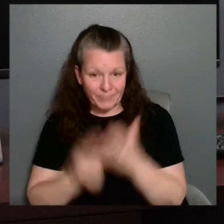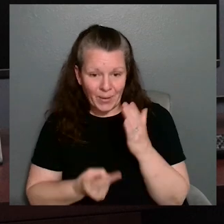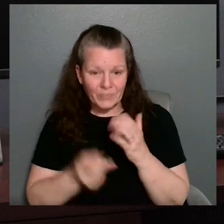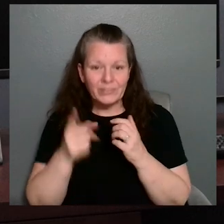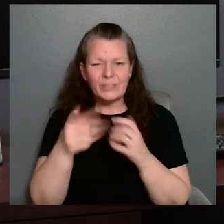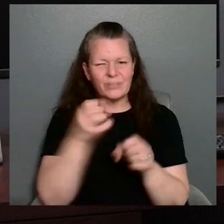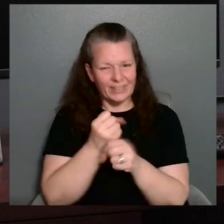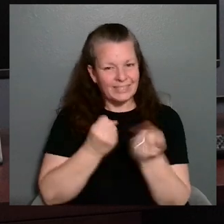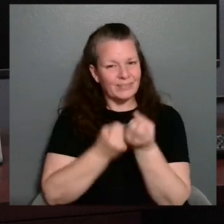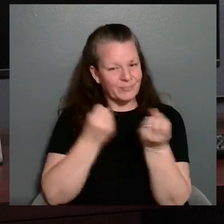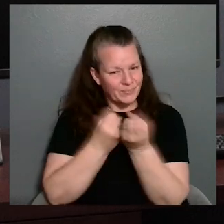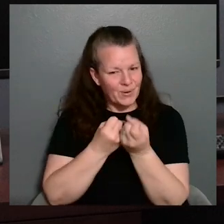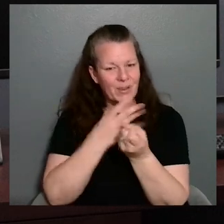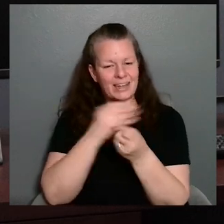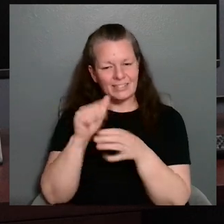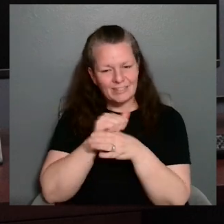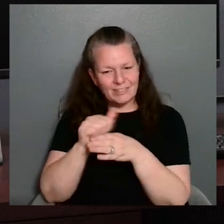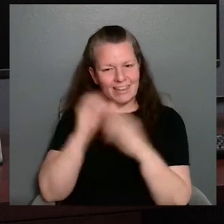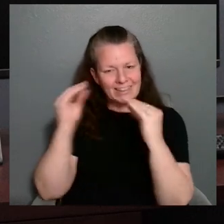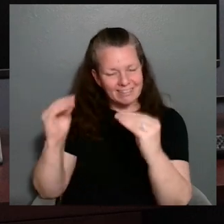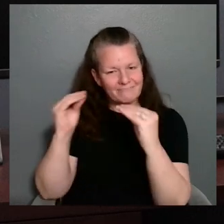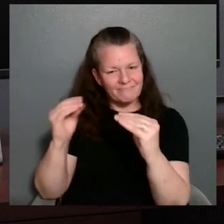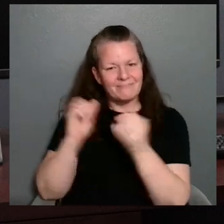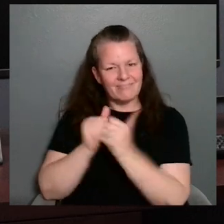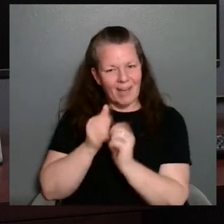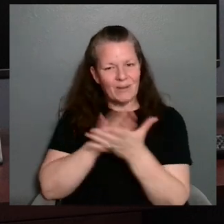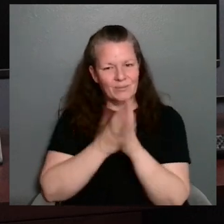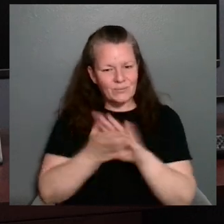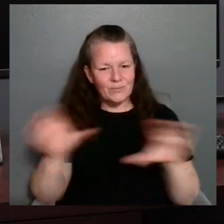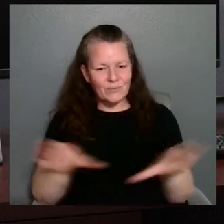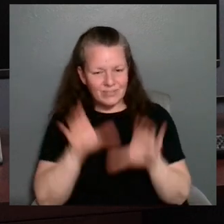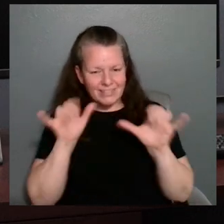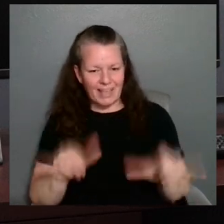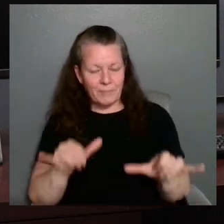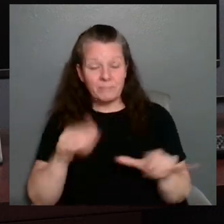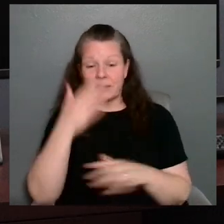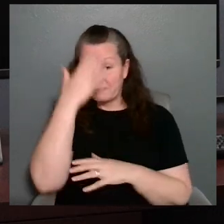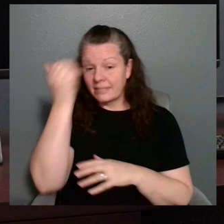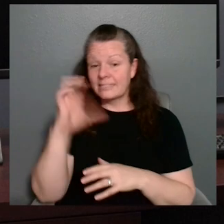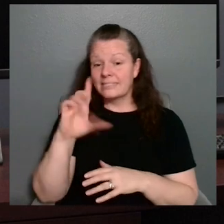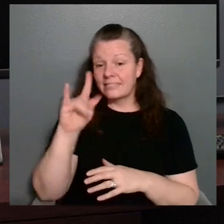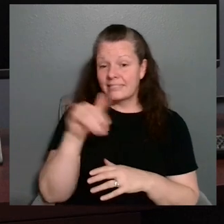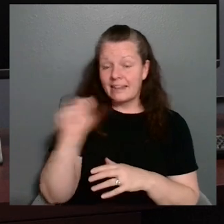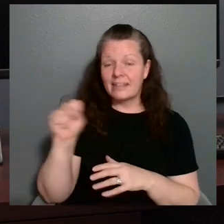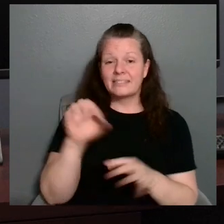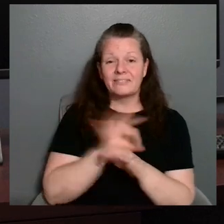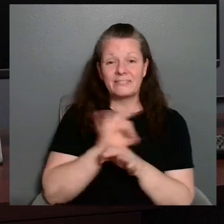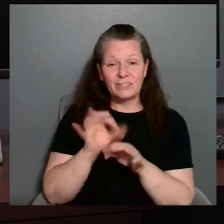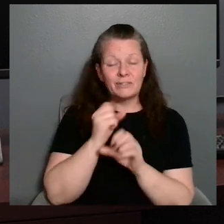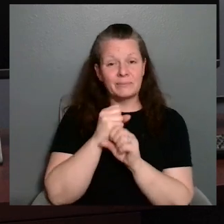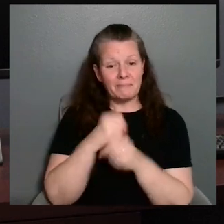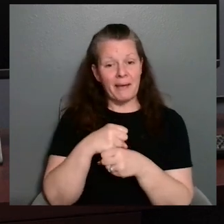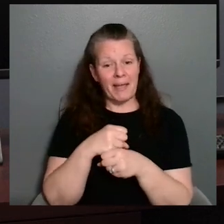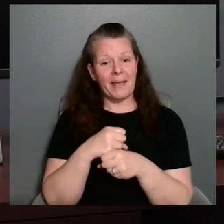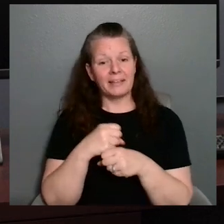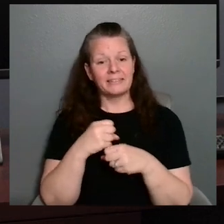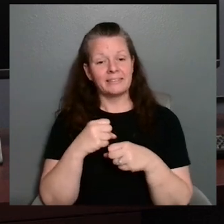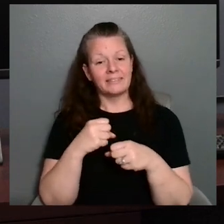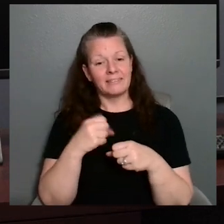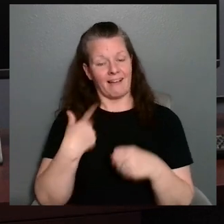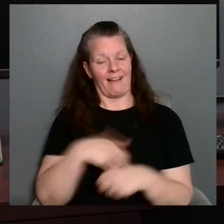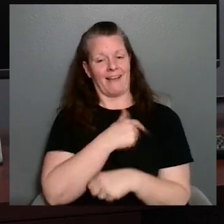and you get support and training on how to do that. Because CDASS features